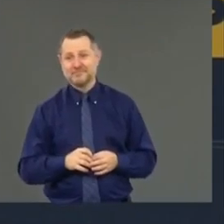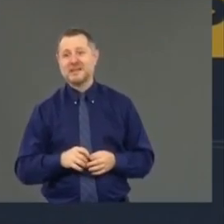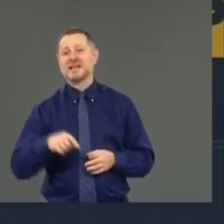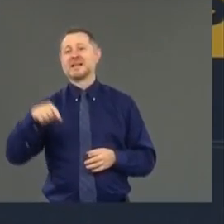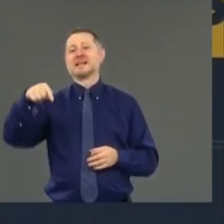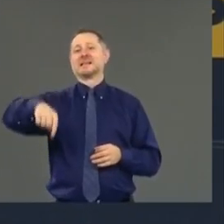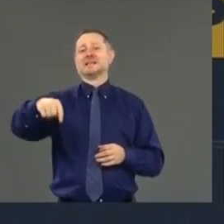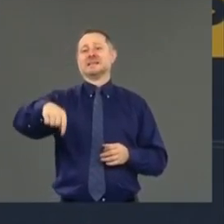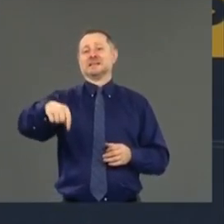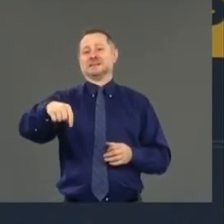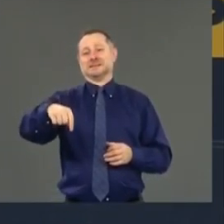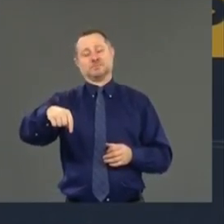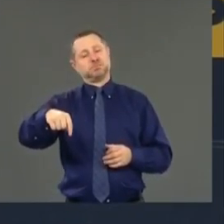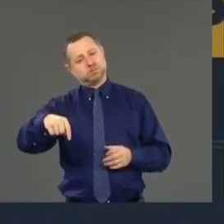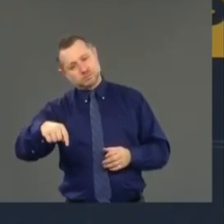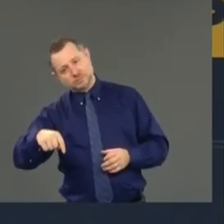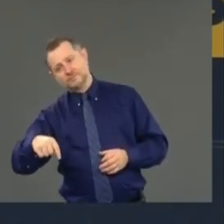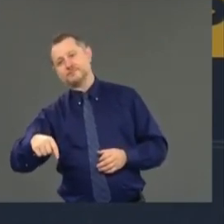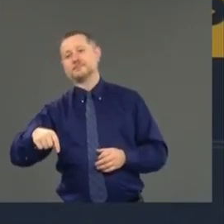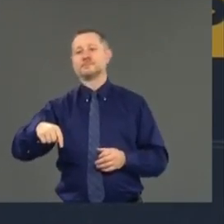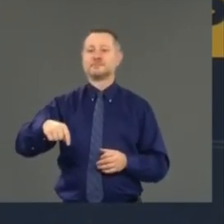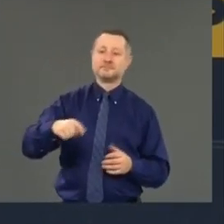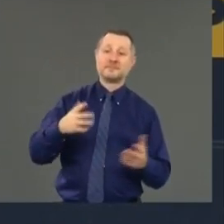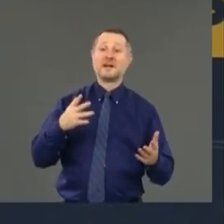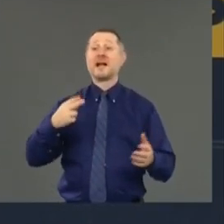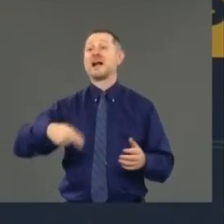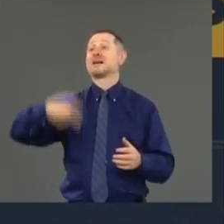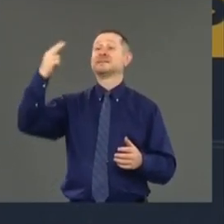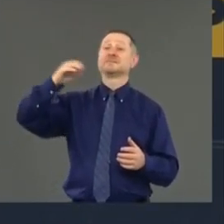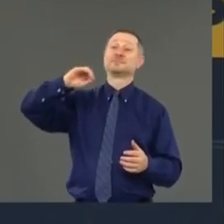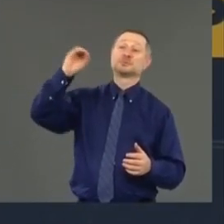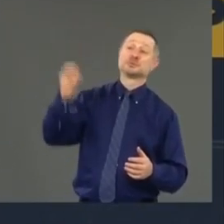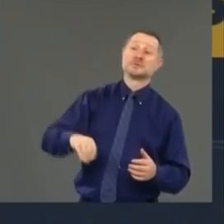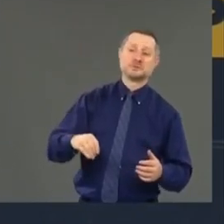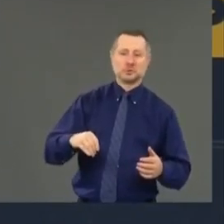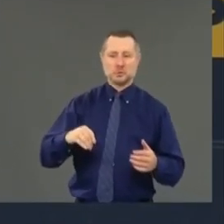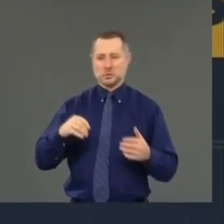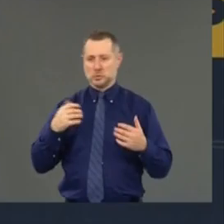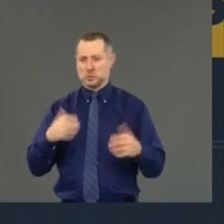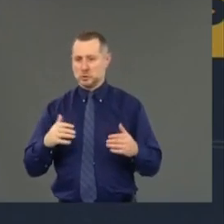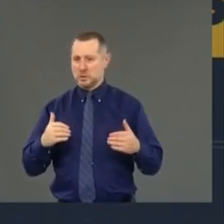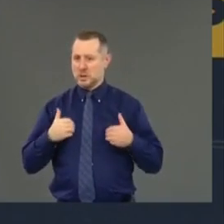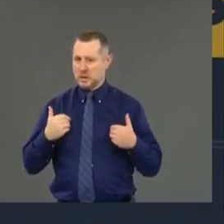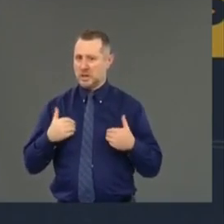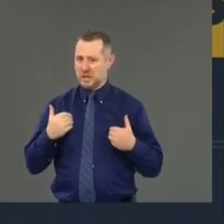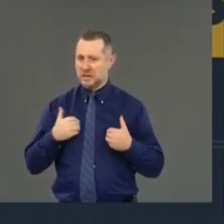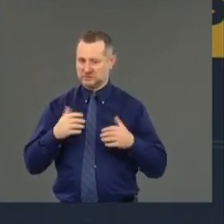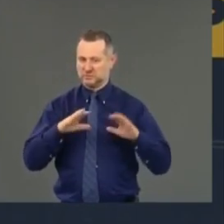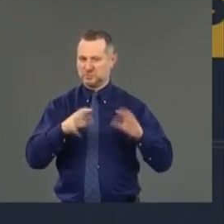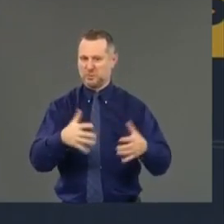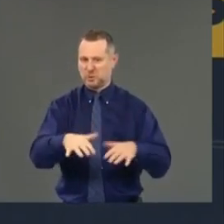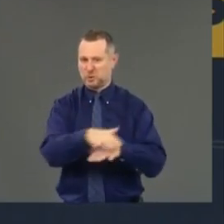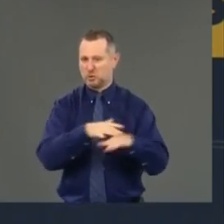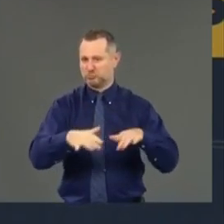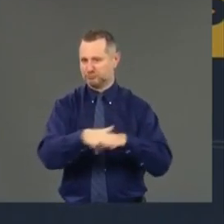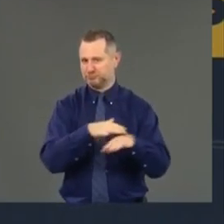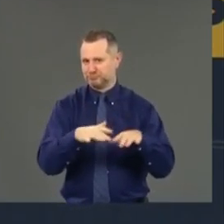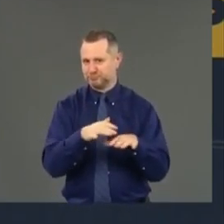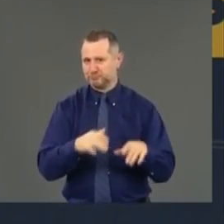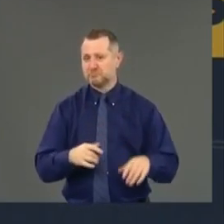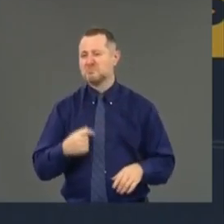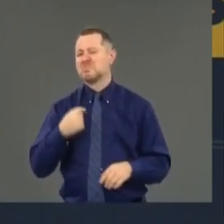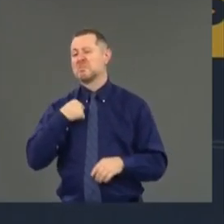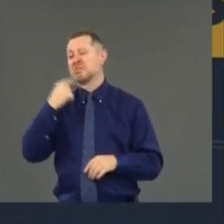this is predominantly an issue with younger people. I think part of it is the way this was